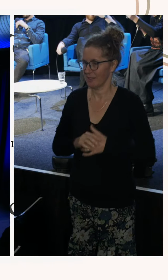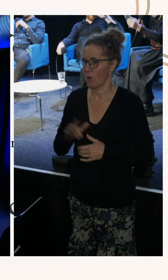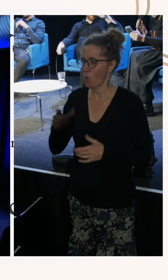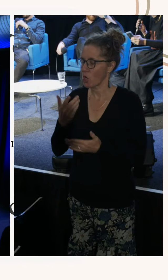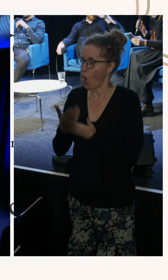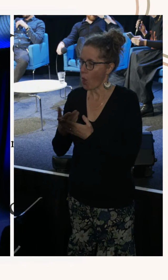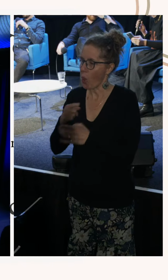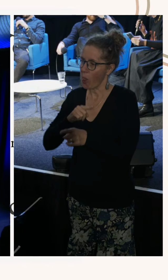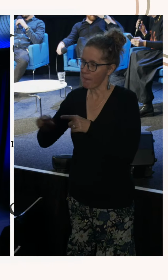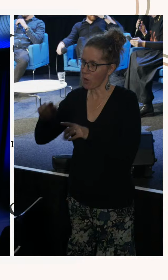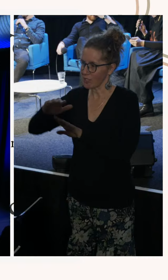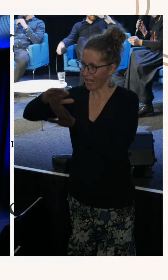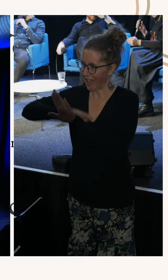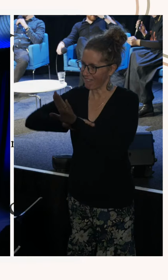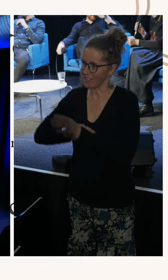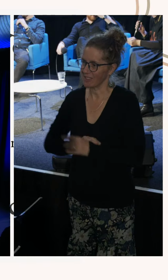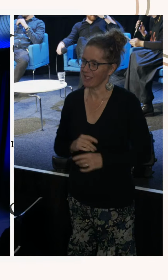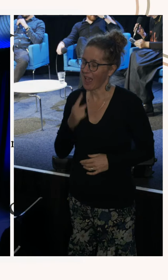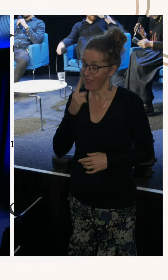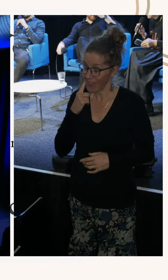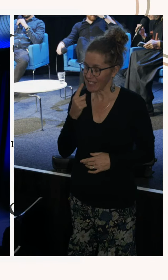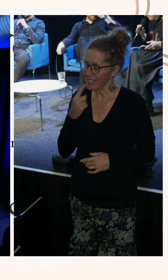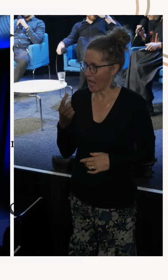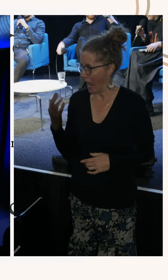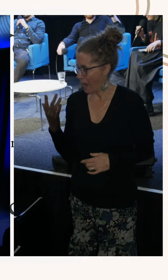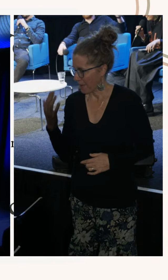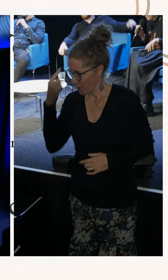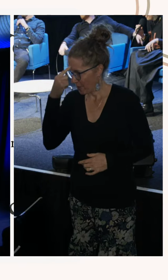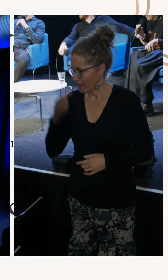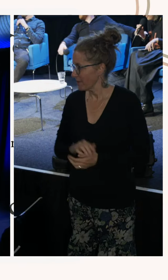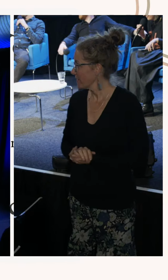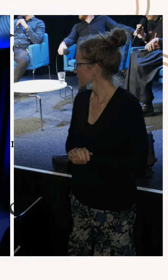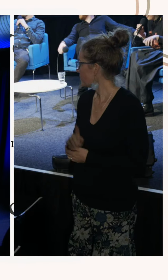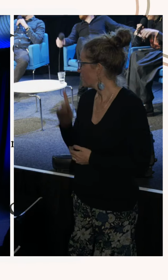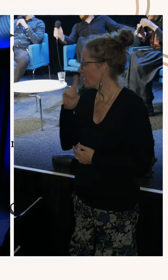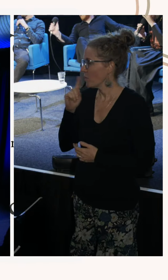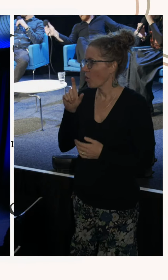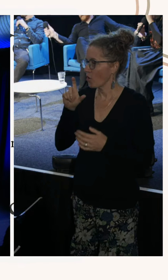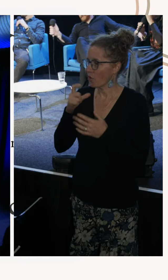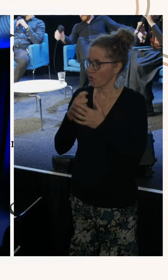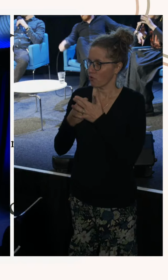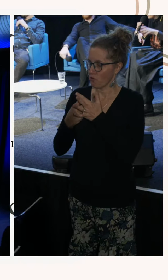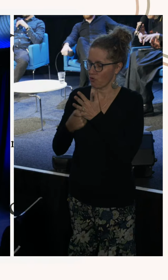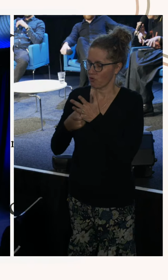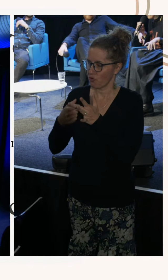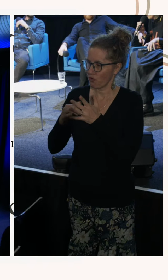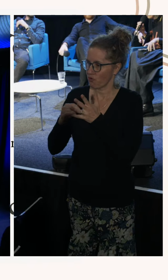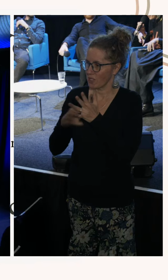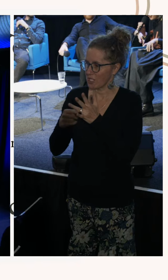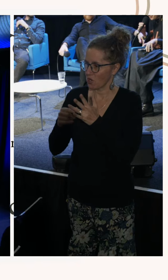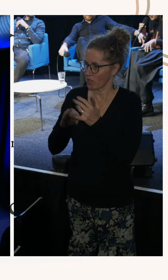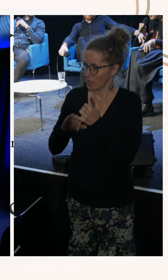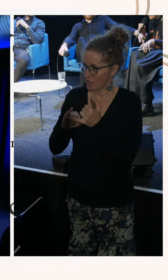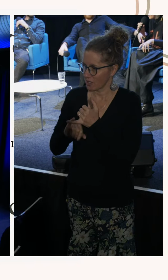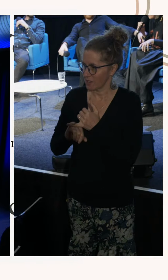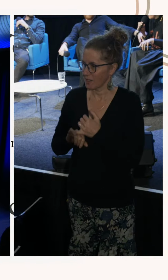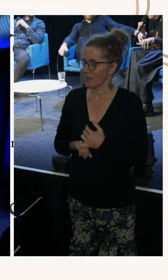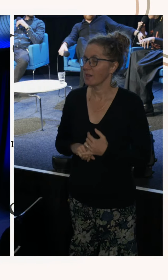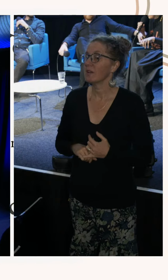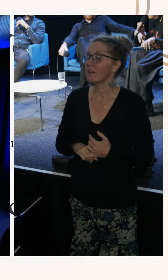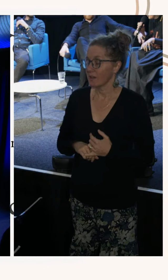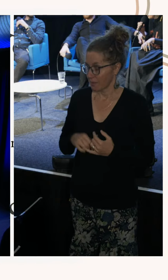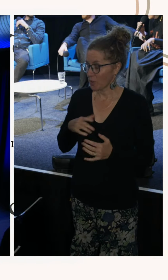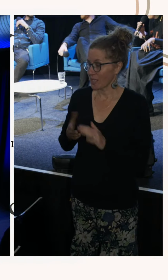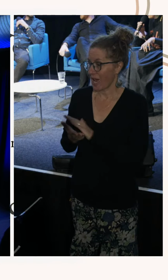the most and how many if you can guess. I'm going to go for Christos. You reckon Christos has appeared on the most? Well, that's because under